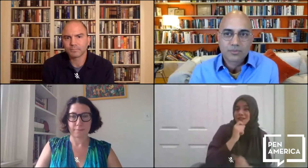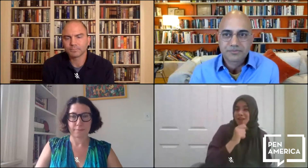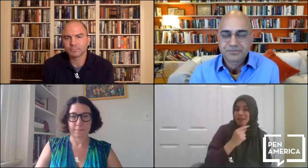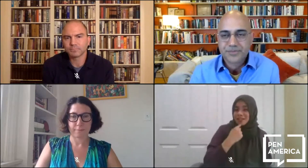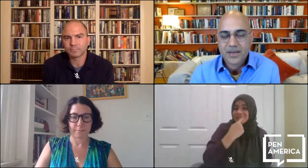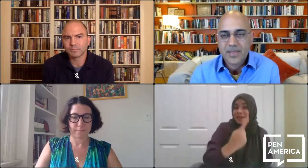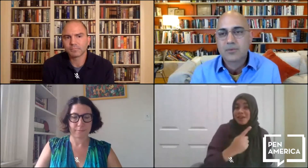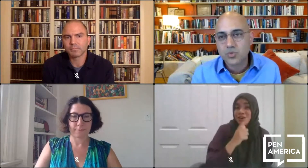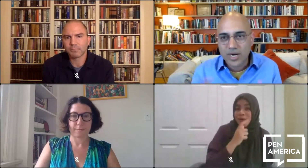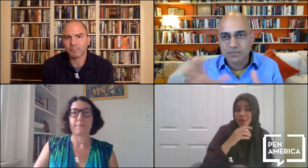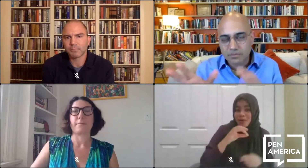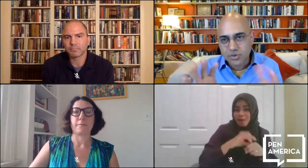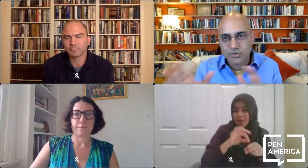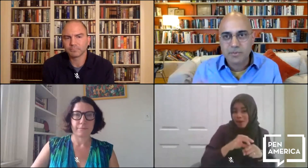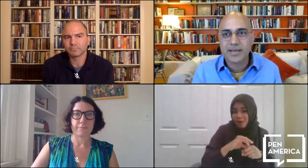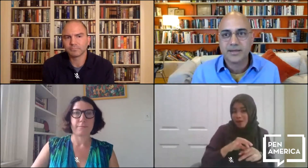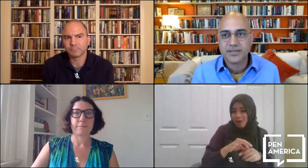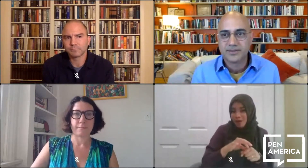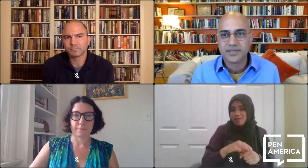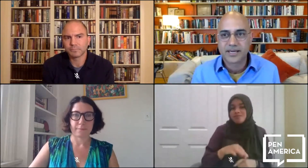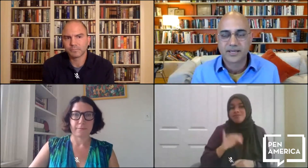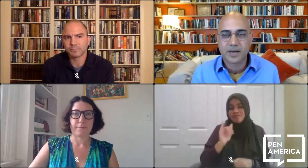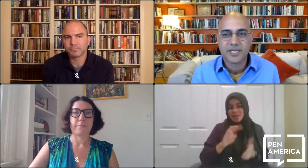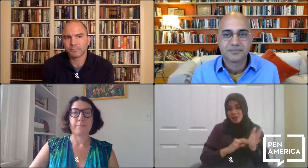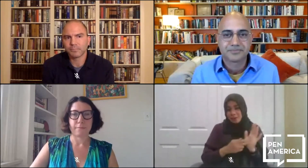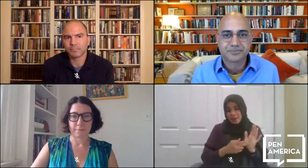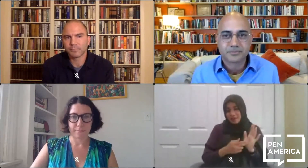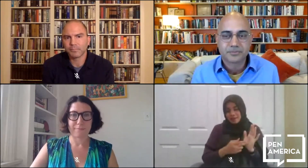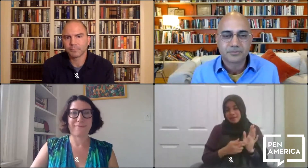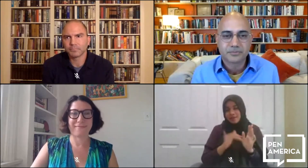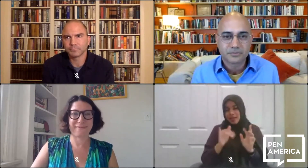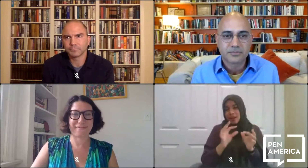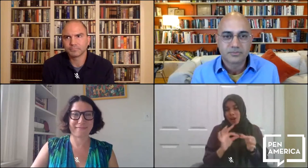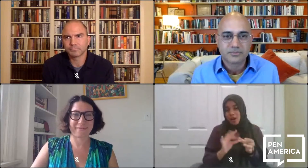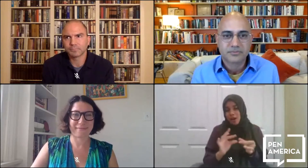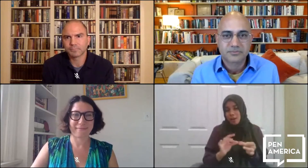for. That was what I sort of meant in that comment.